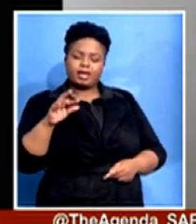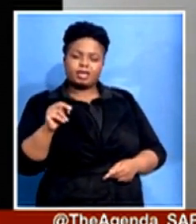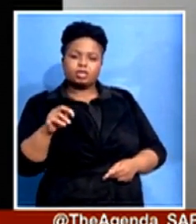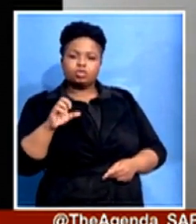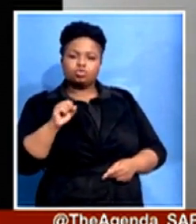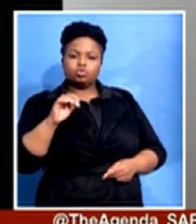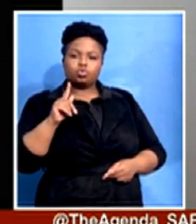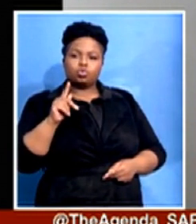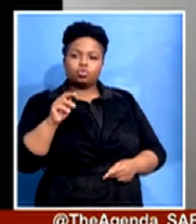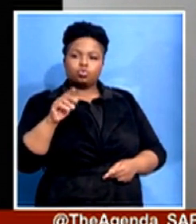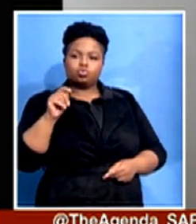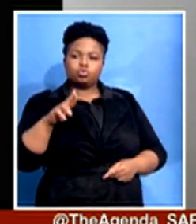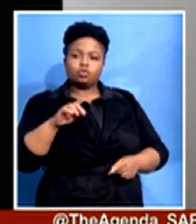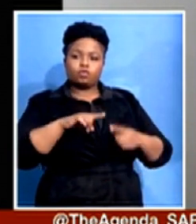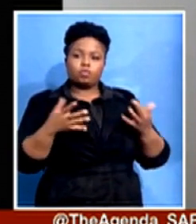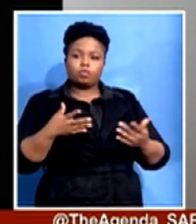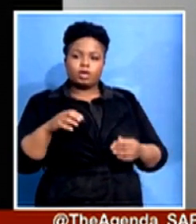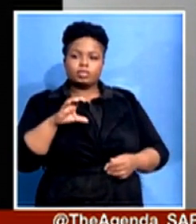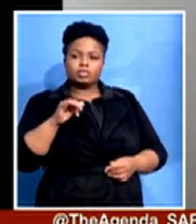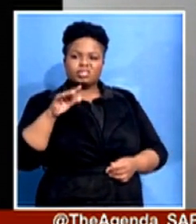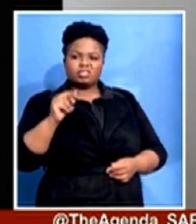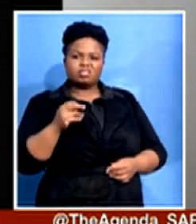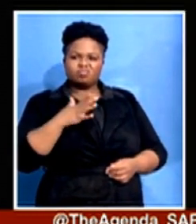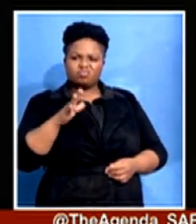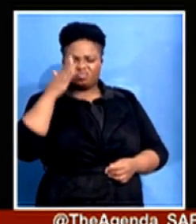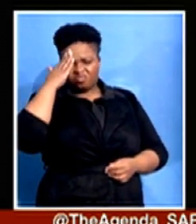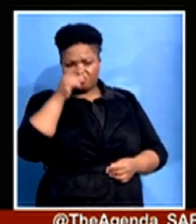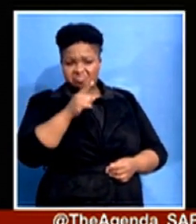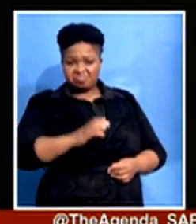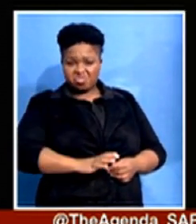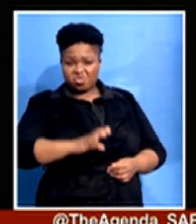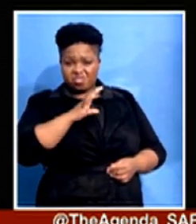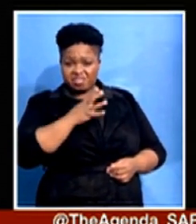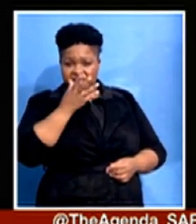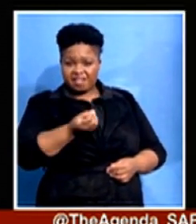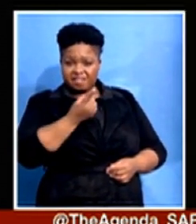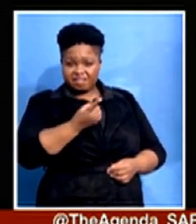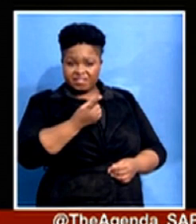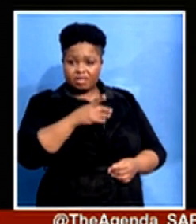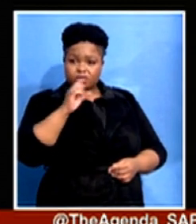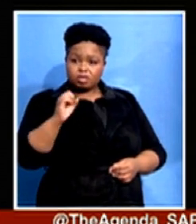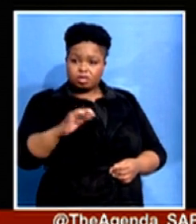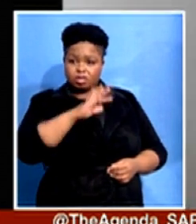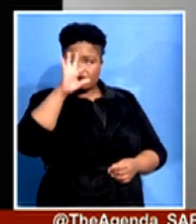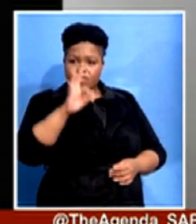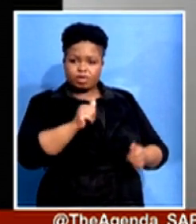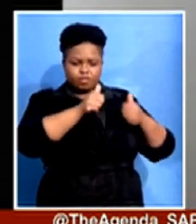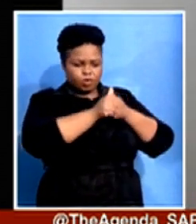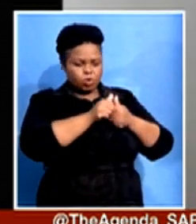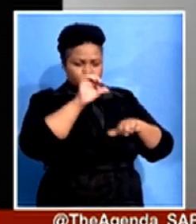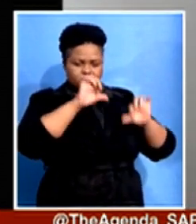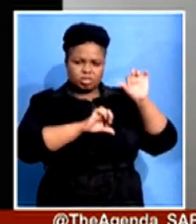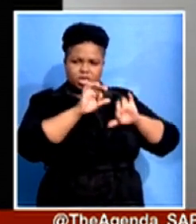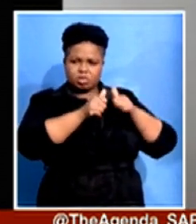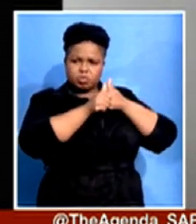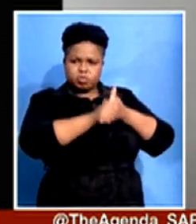how confident is Dr. Mjwara on whether South Africa has followed science in dealing with the COVID-19 outbreak, and